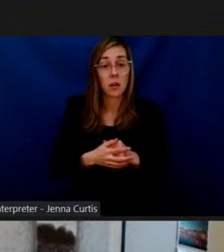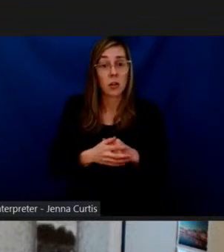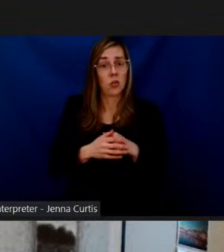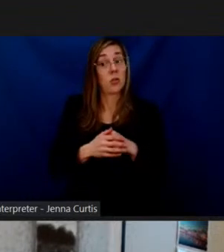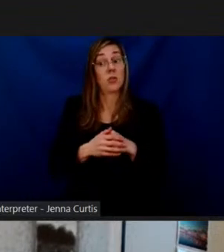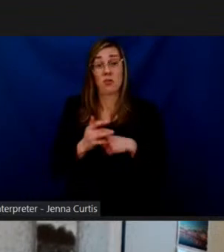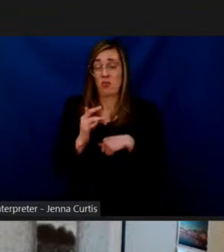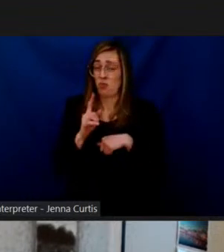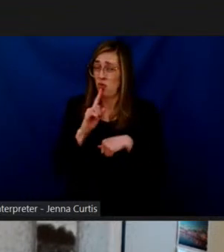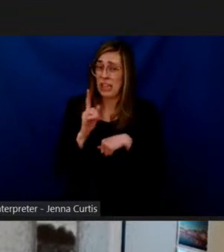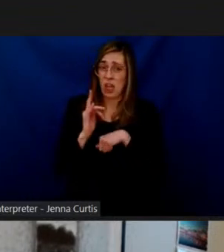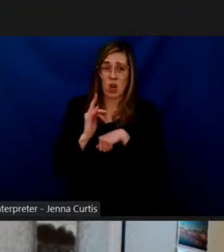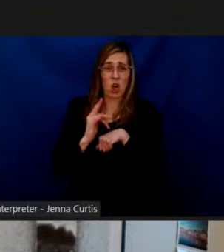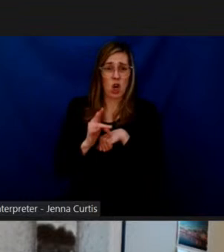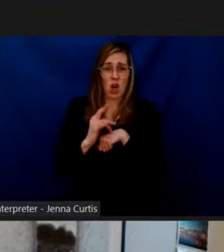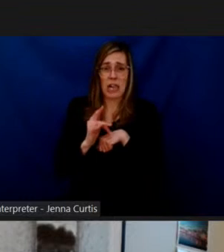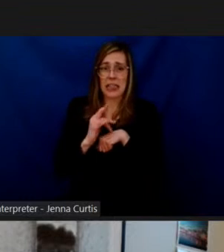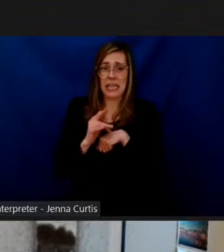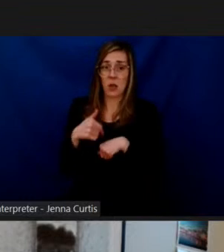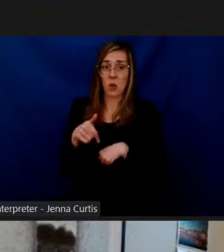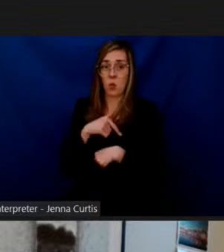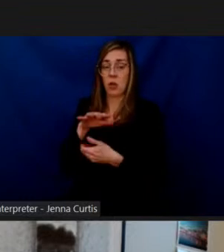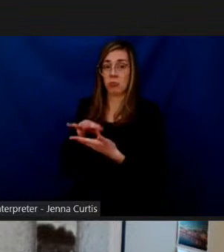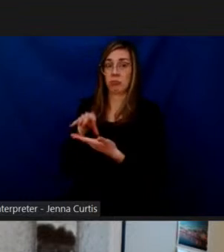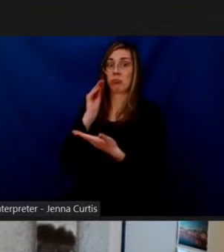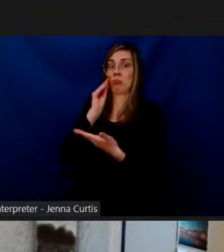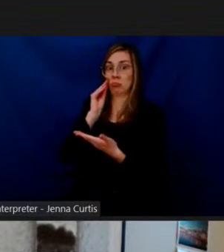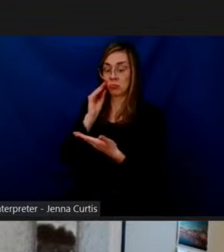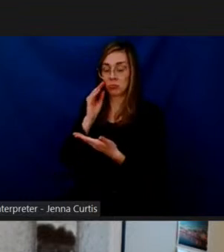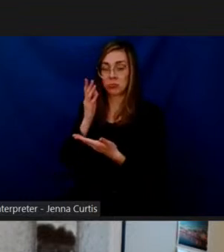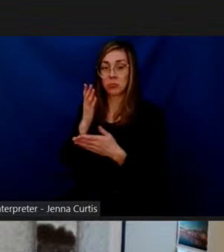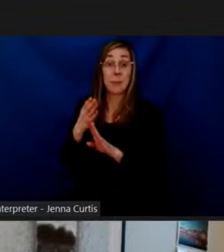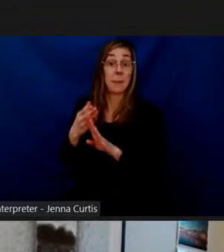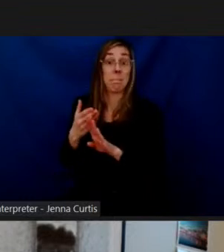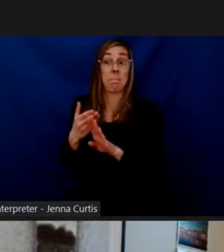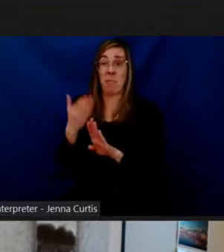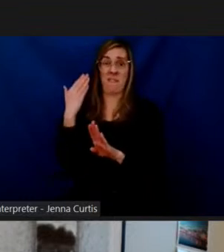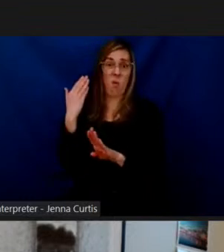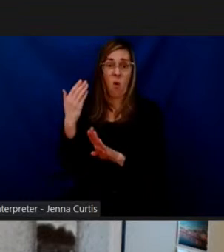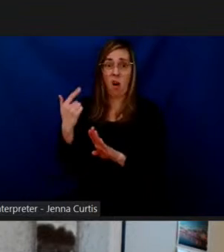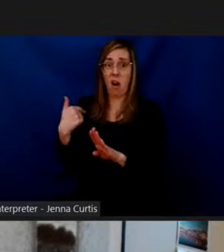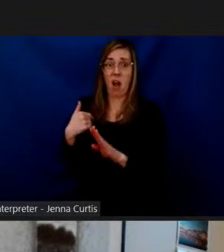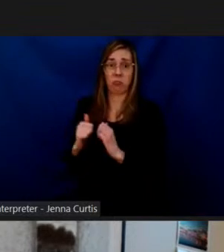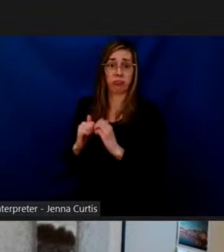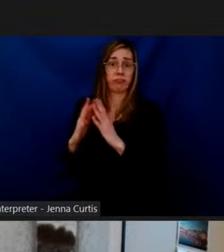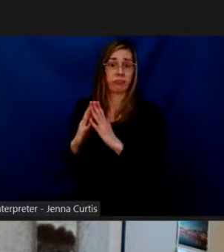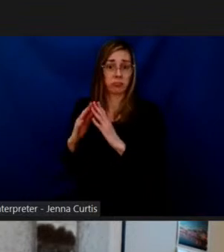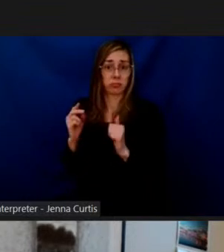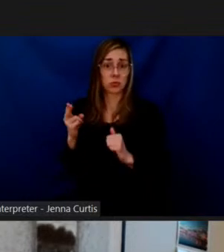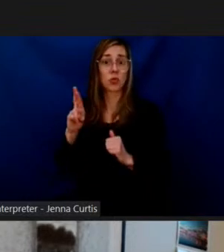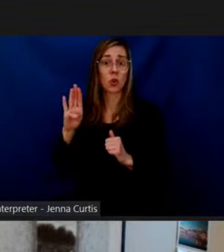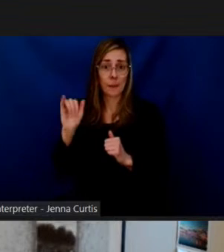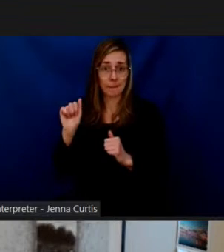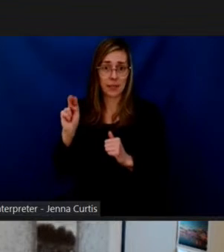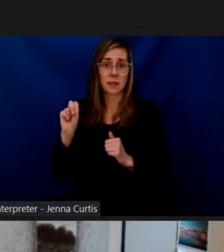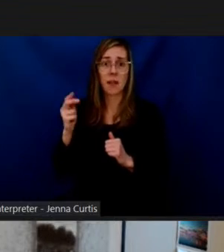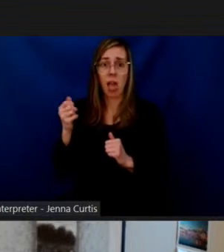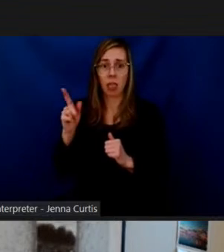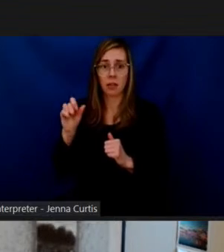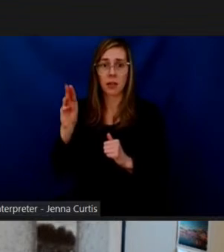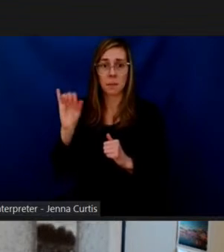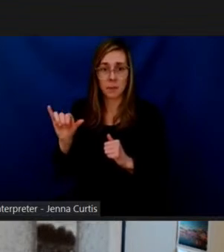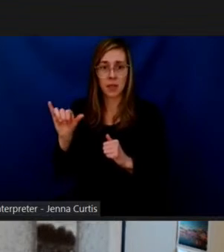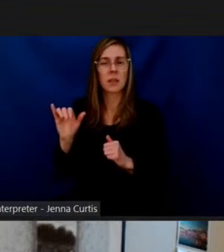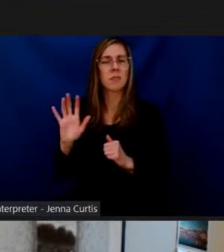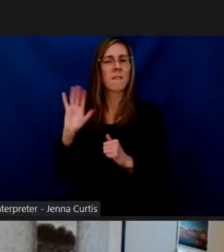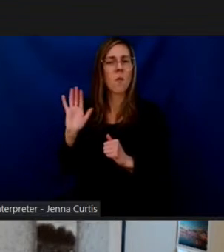even before Urban Alchemy was created, and I was running a navigation center, was that one of the reasons why